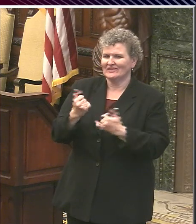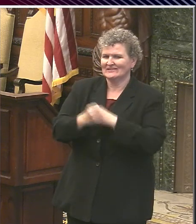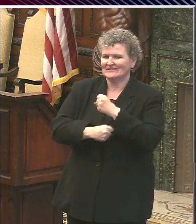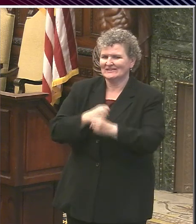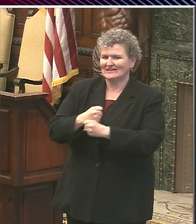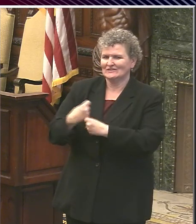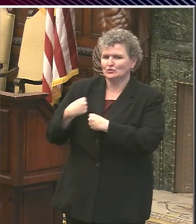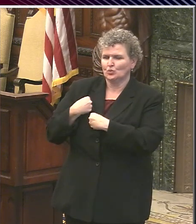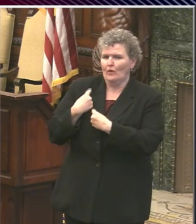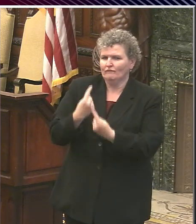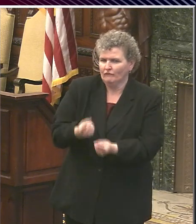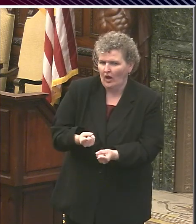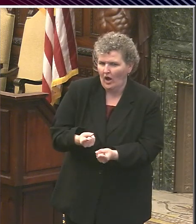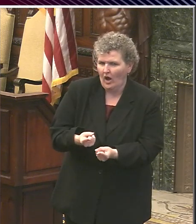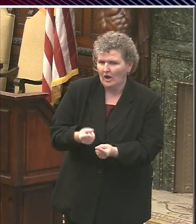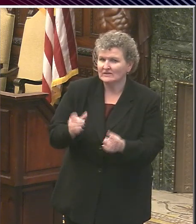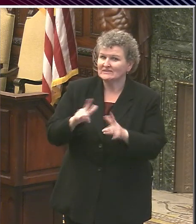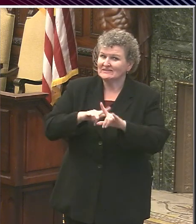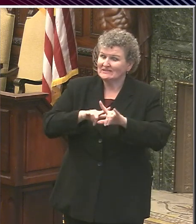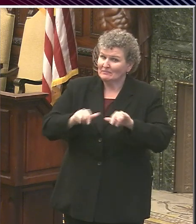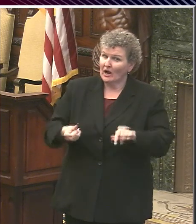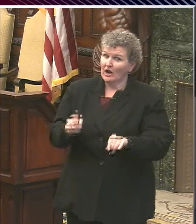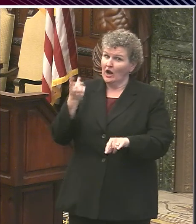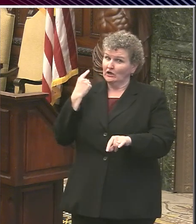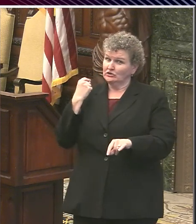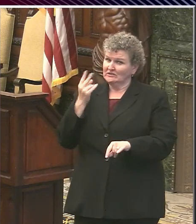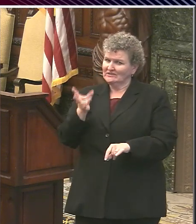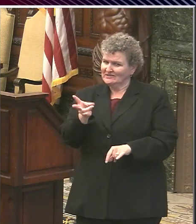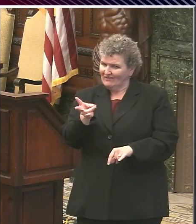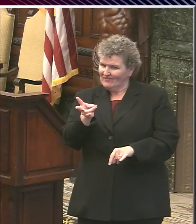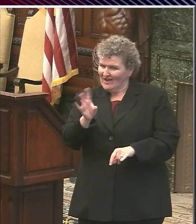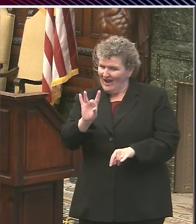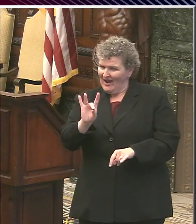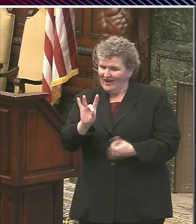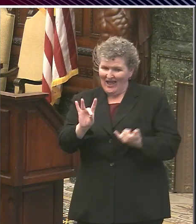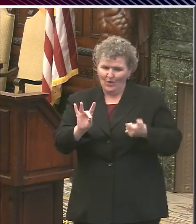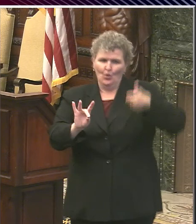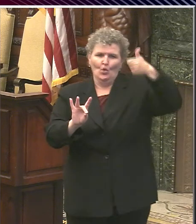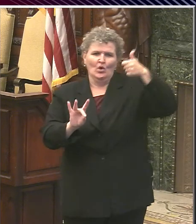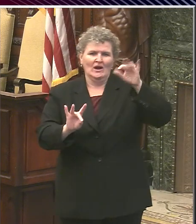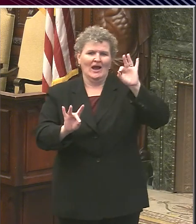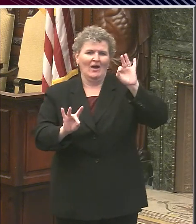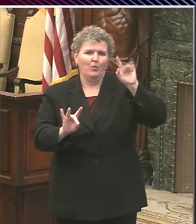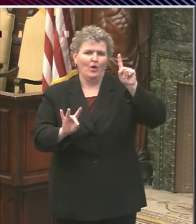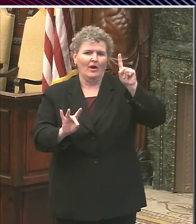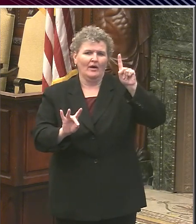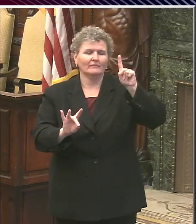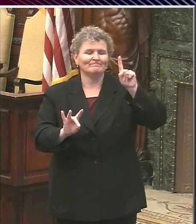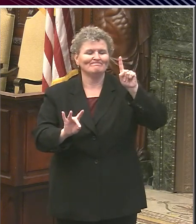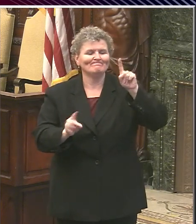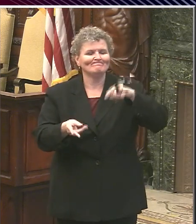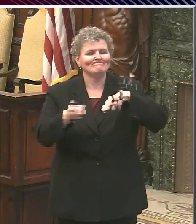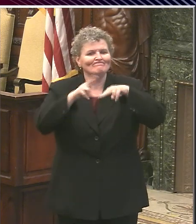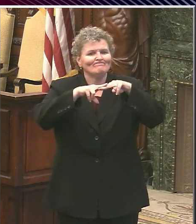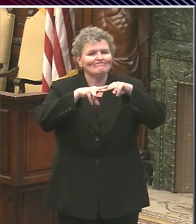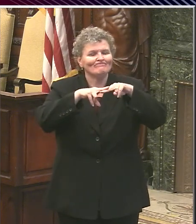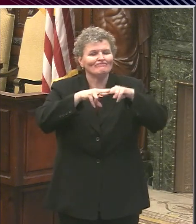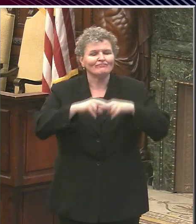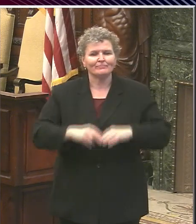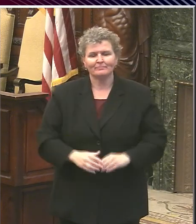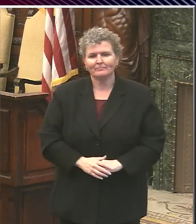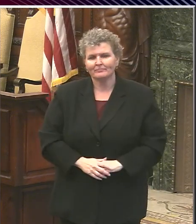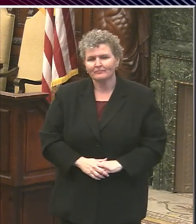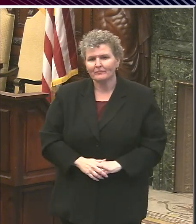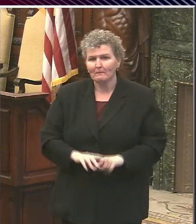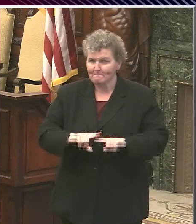far, and same time last year, 78 cases. So it's up about 7%.